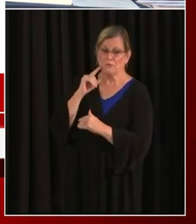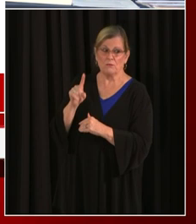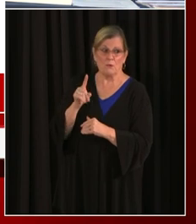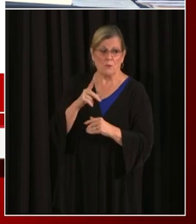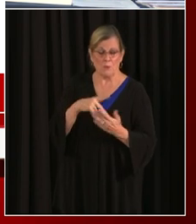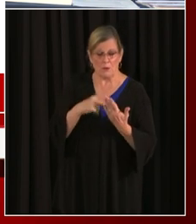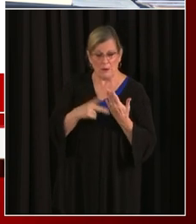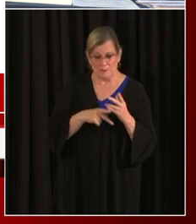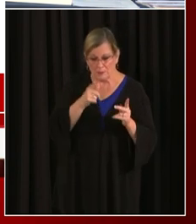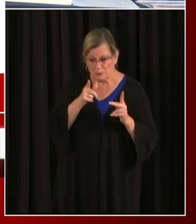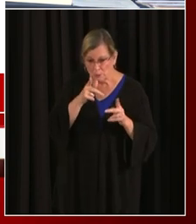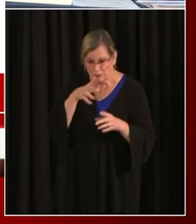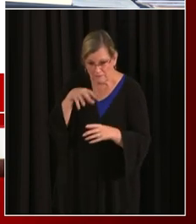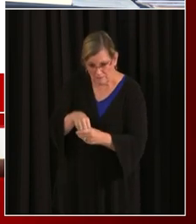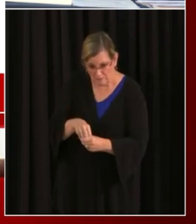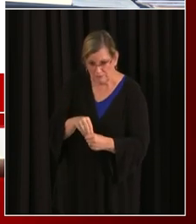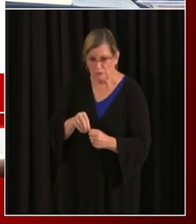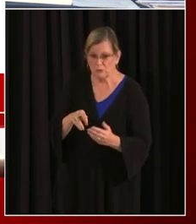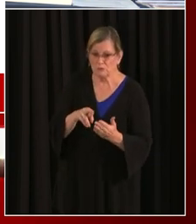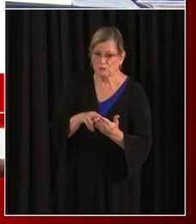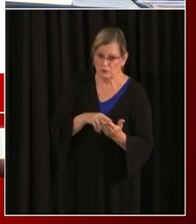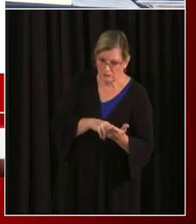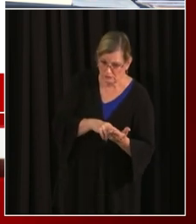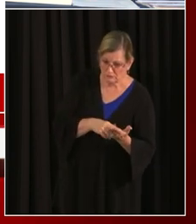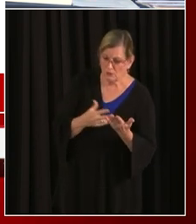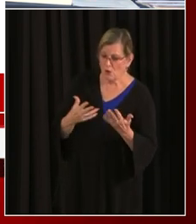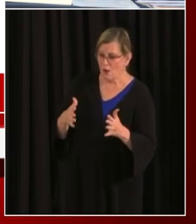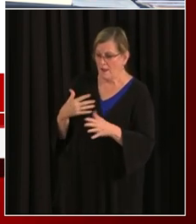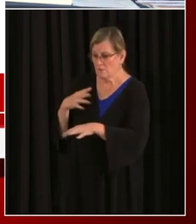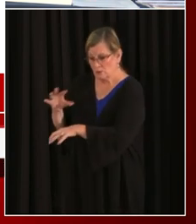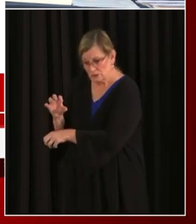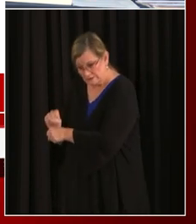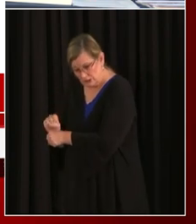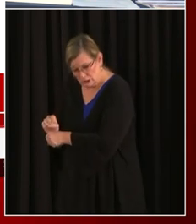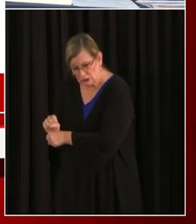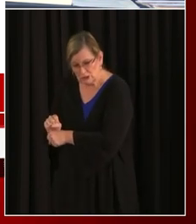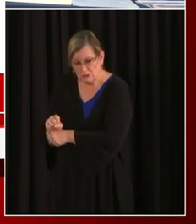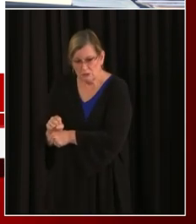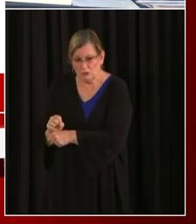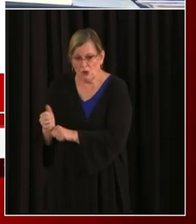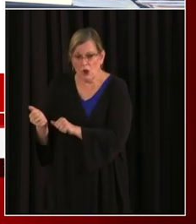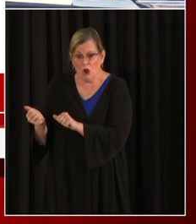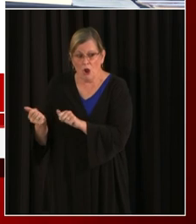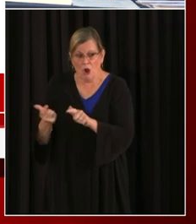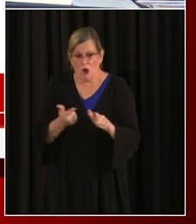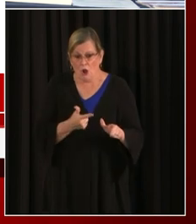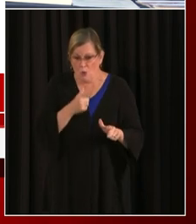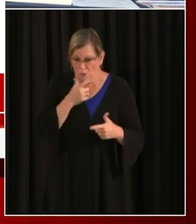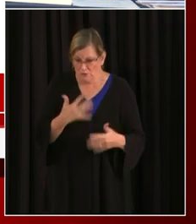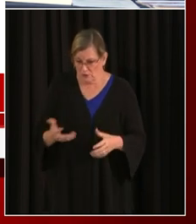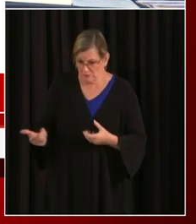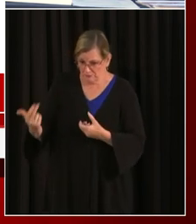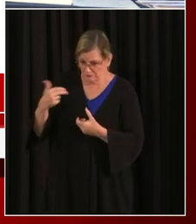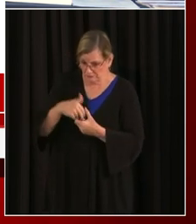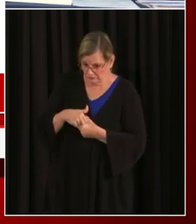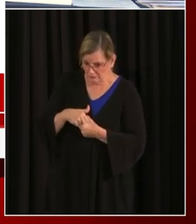are pre-registered or have reservations, and all participants will be required to provide a